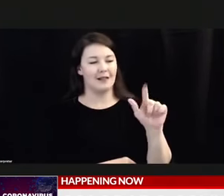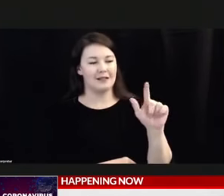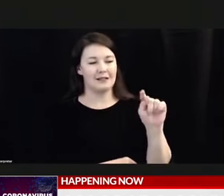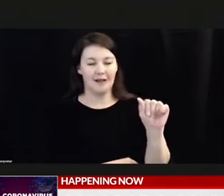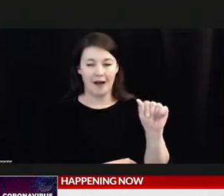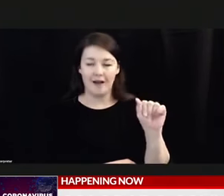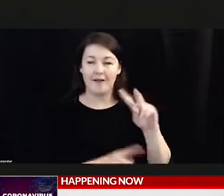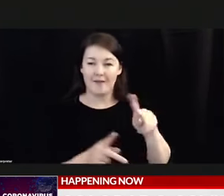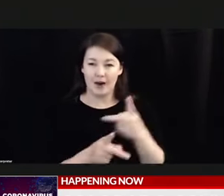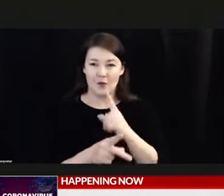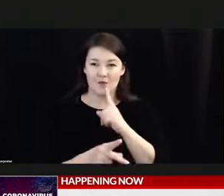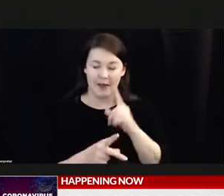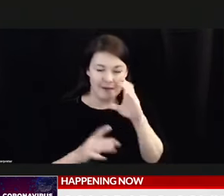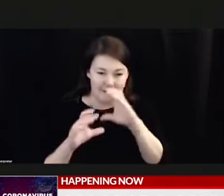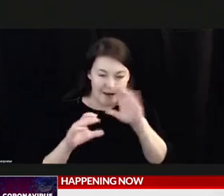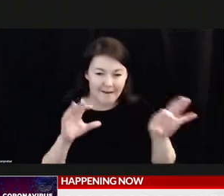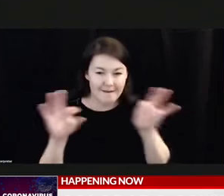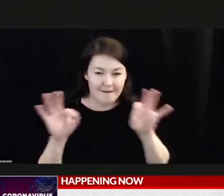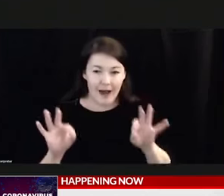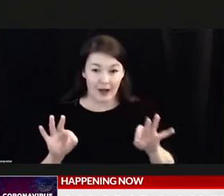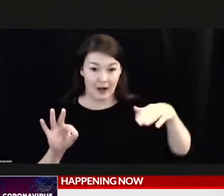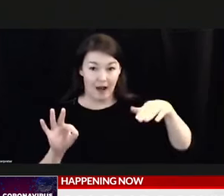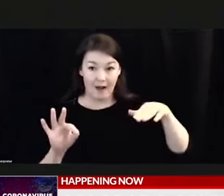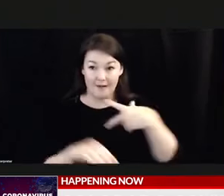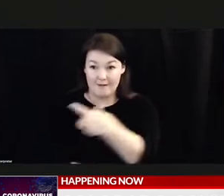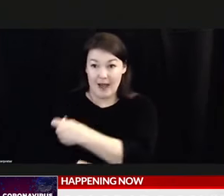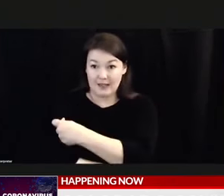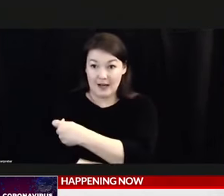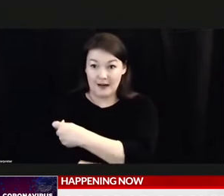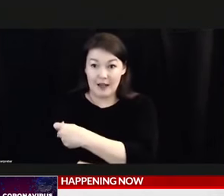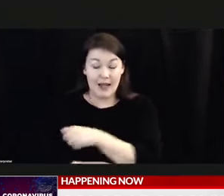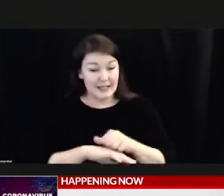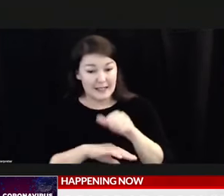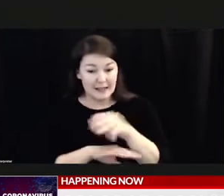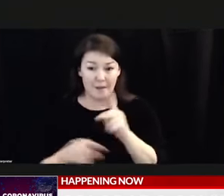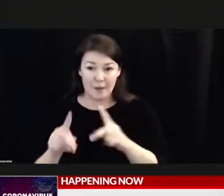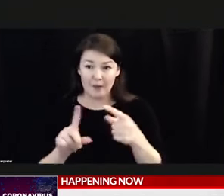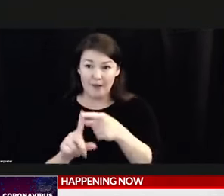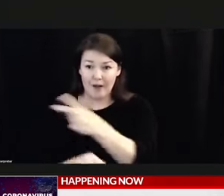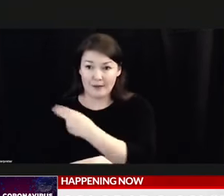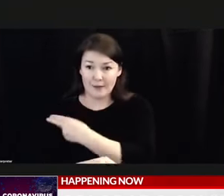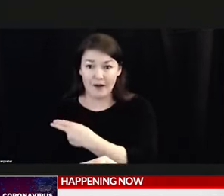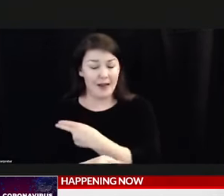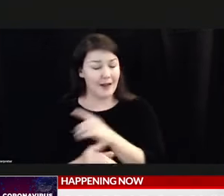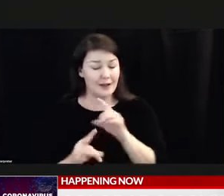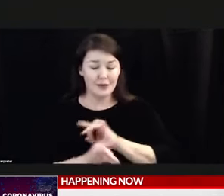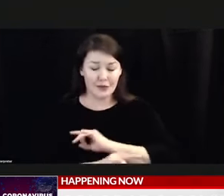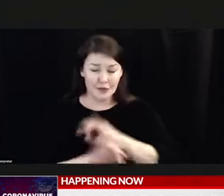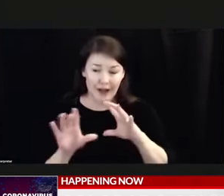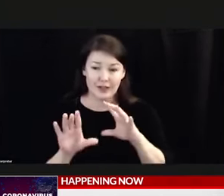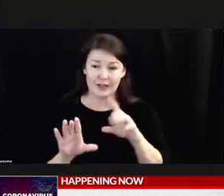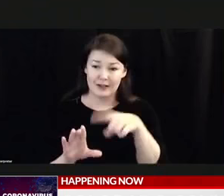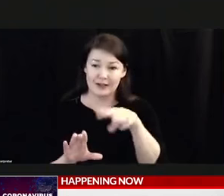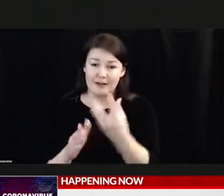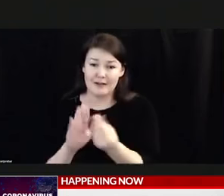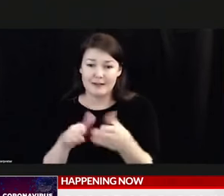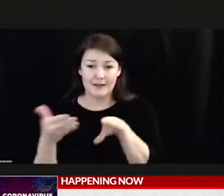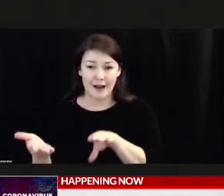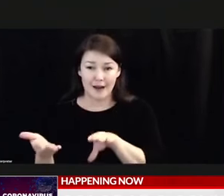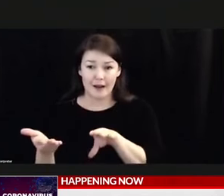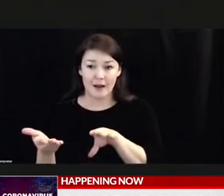infecting them, sending them to the hospital, and tragically killing many of them. The bright side, the good news is we have a highly